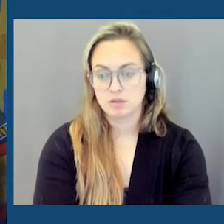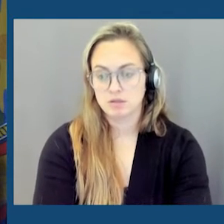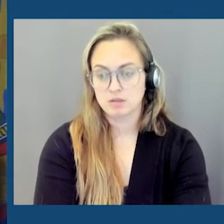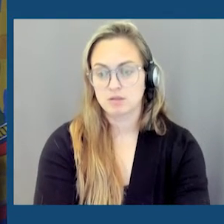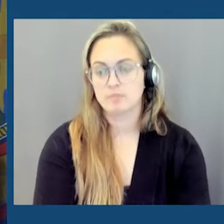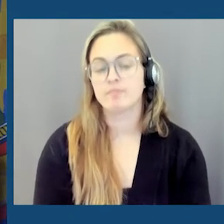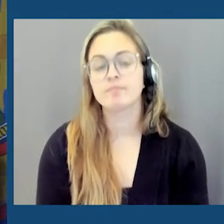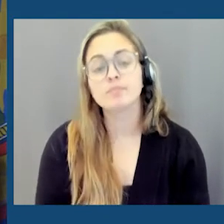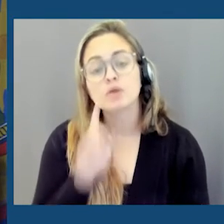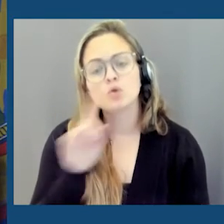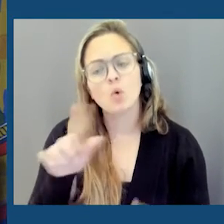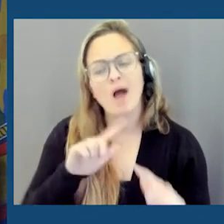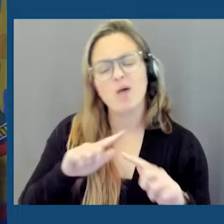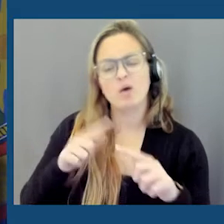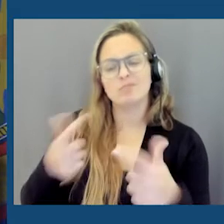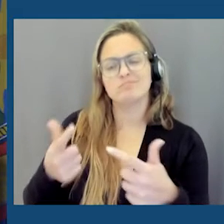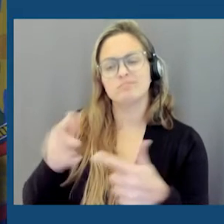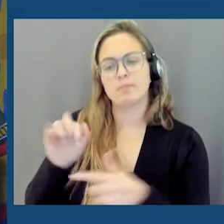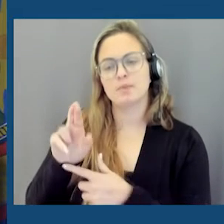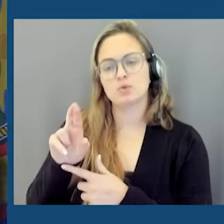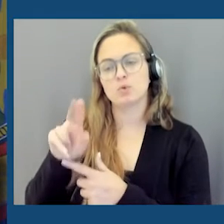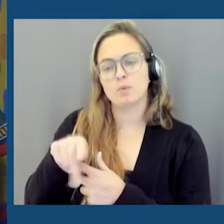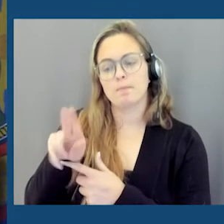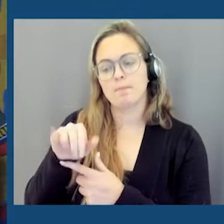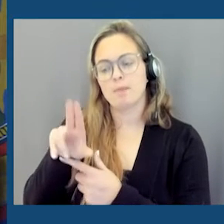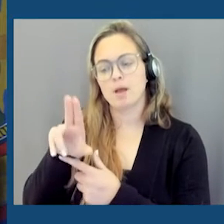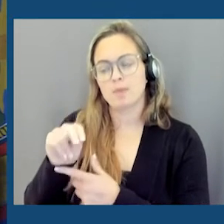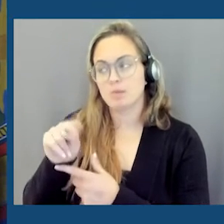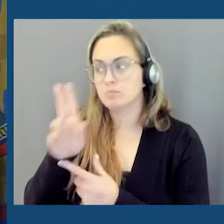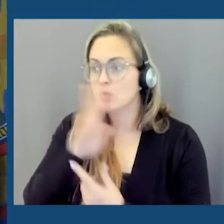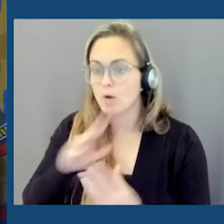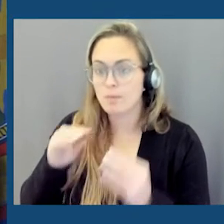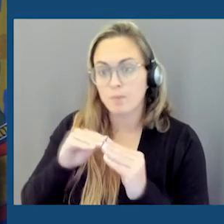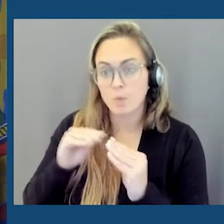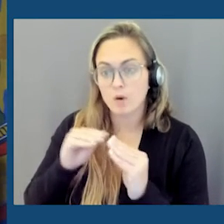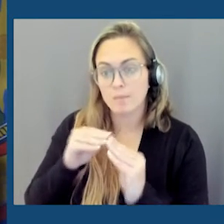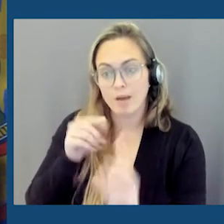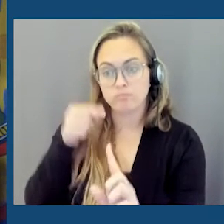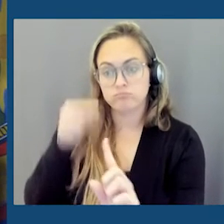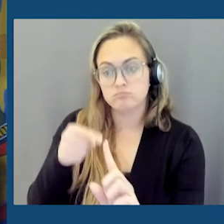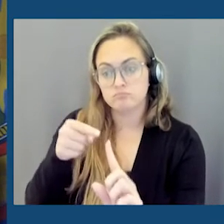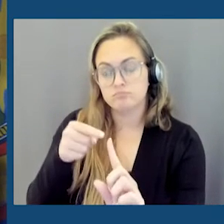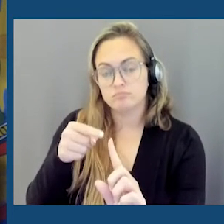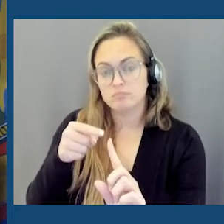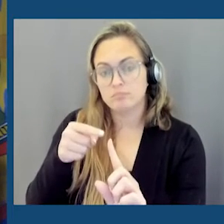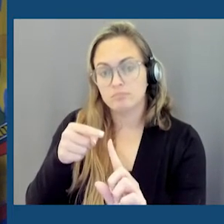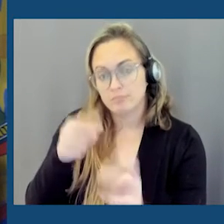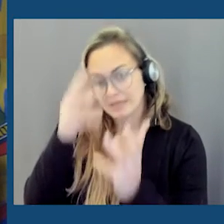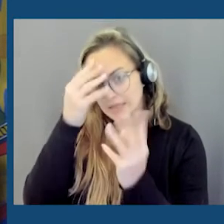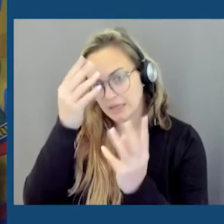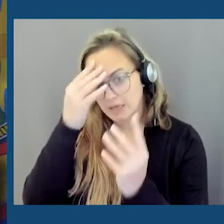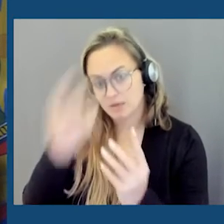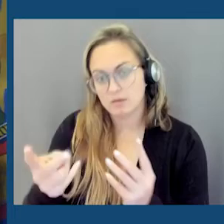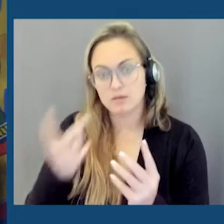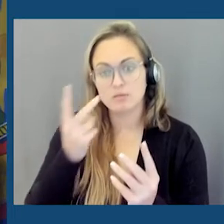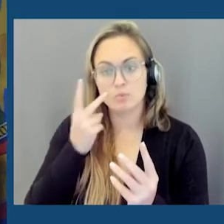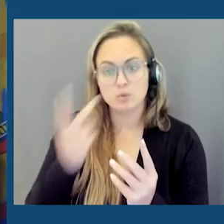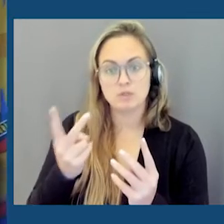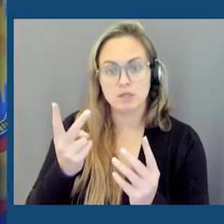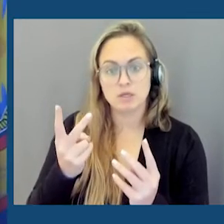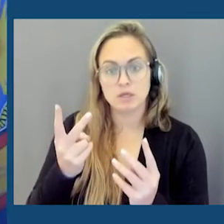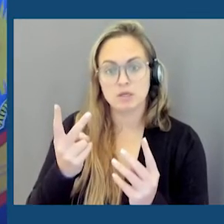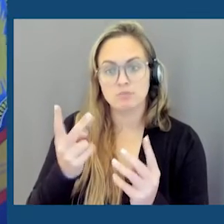Popkin, talk a little bit more about these initiatives and the specific data that we see by concrete